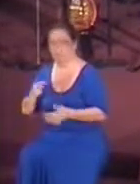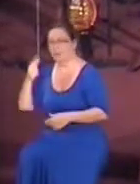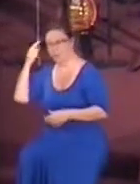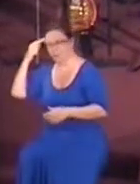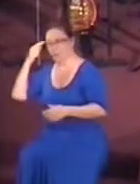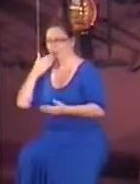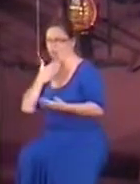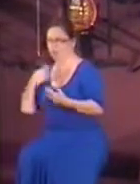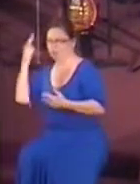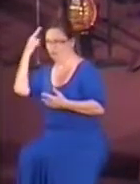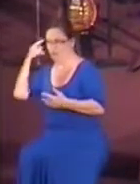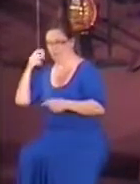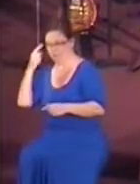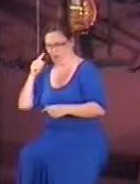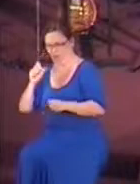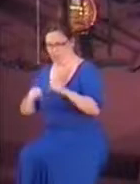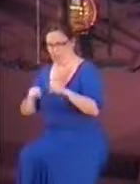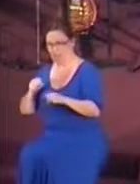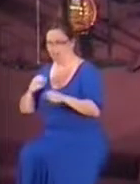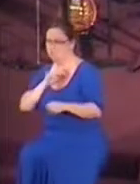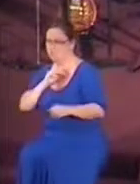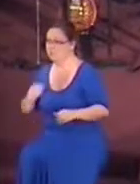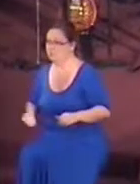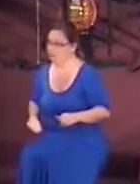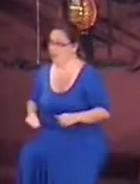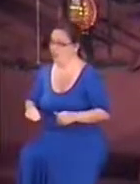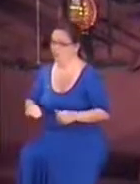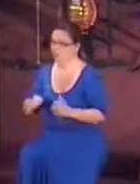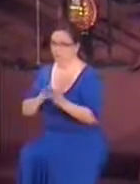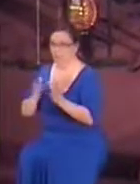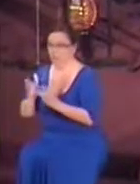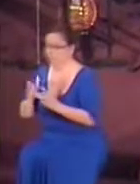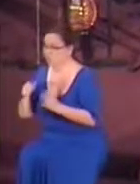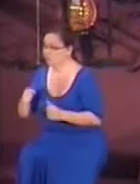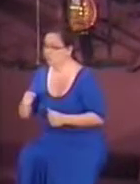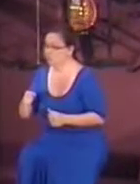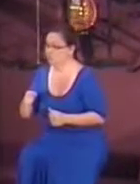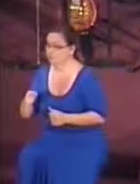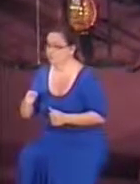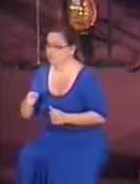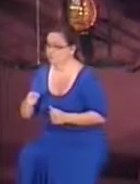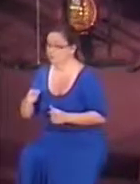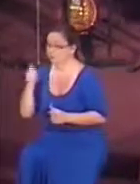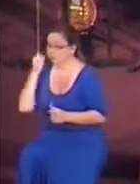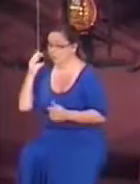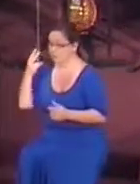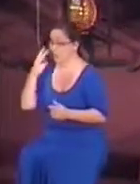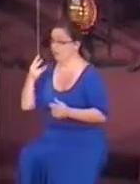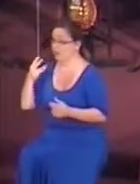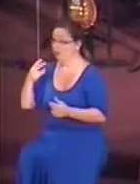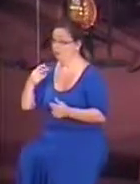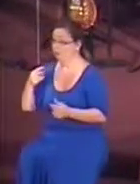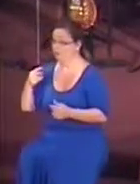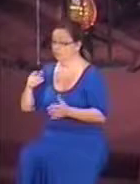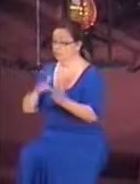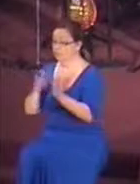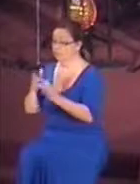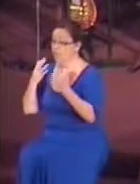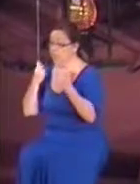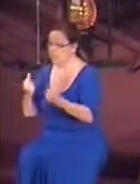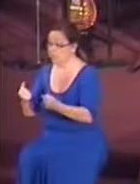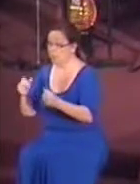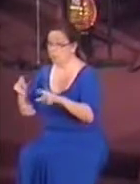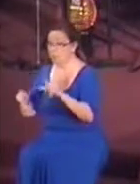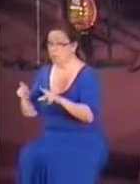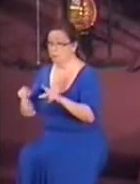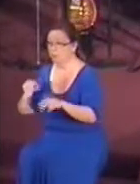be any really good reason to doubt the messiahship of Jesus if you were John the Baptist? You saw this guy heal people.